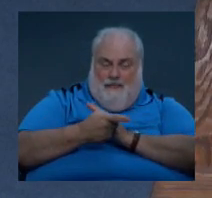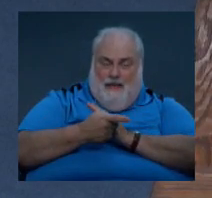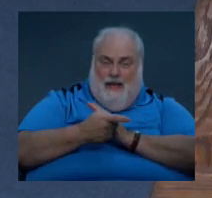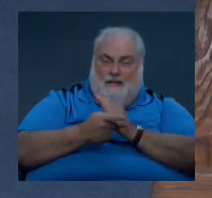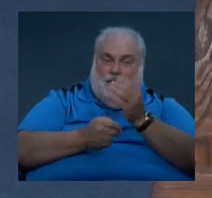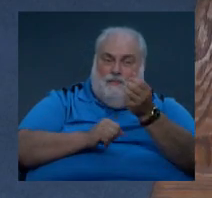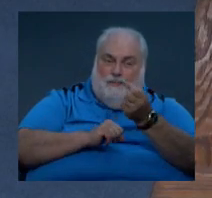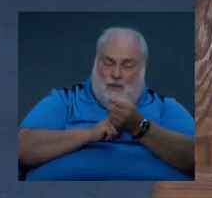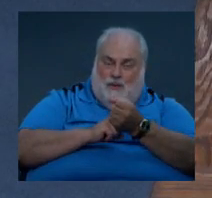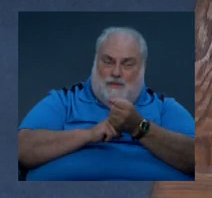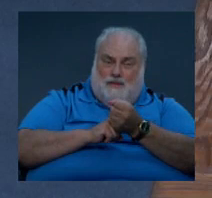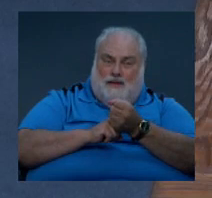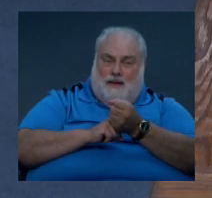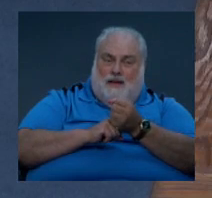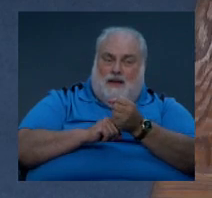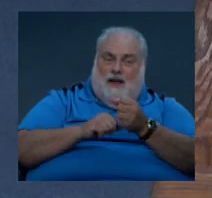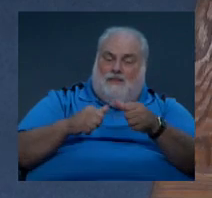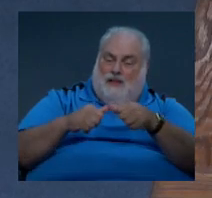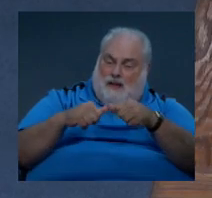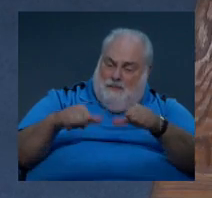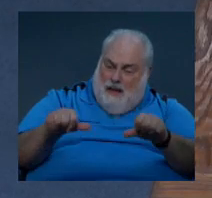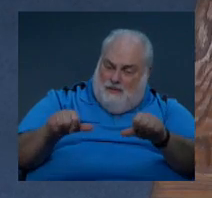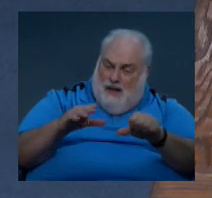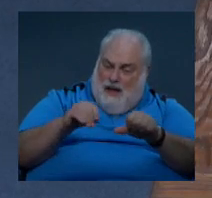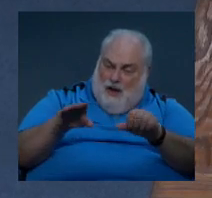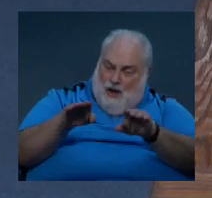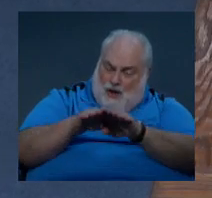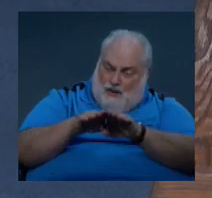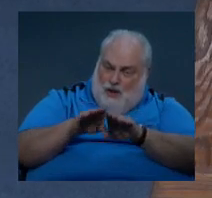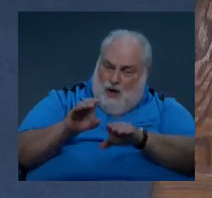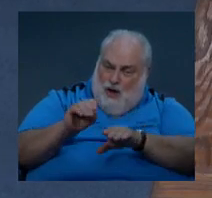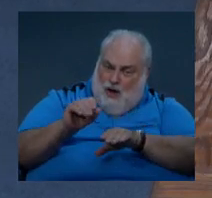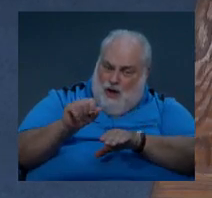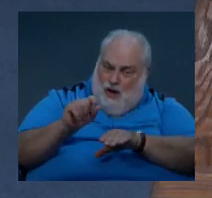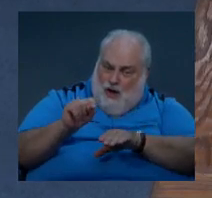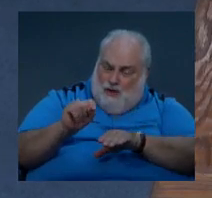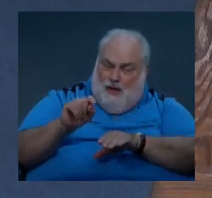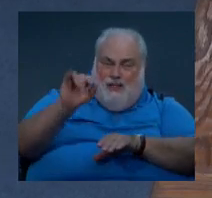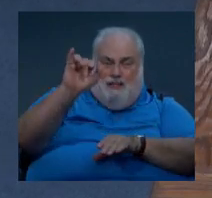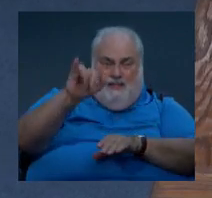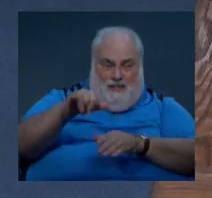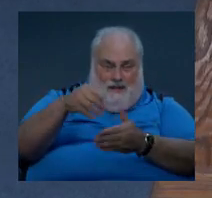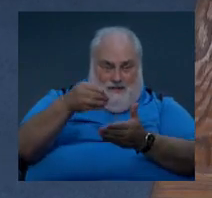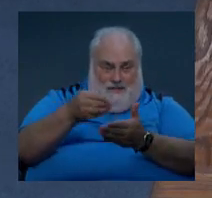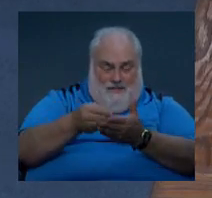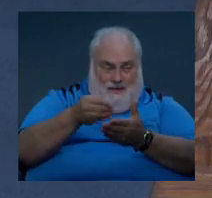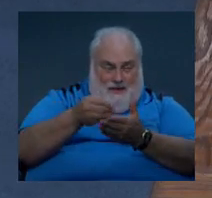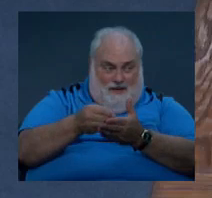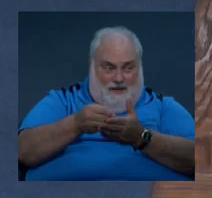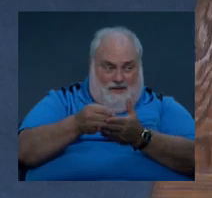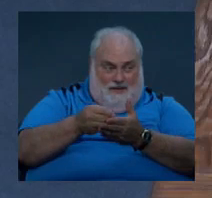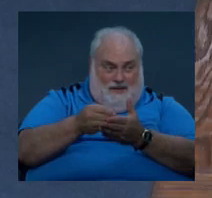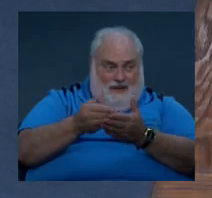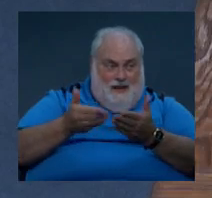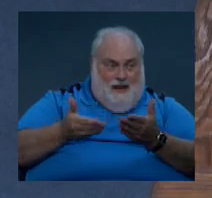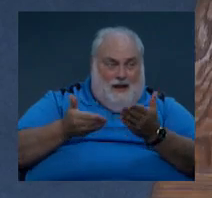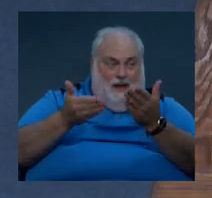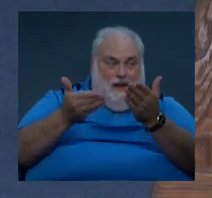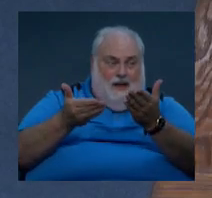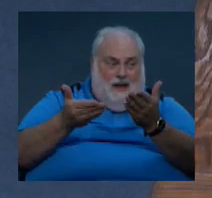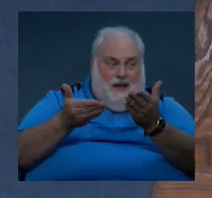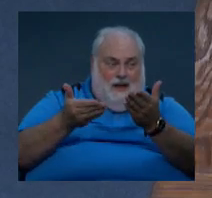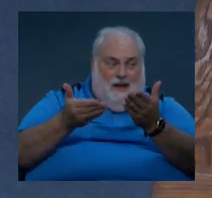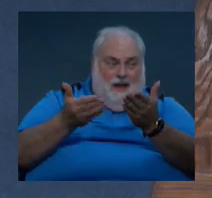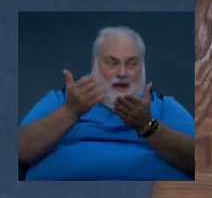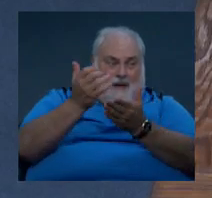funding for down payment and closing costs. And these funds provide